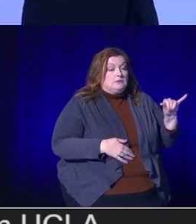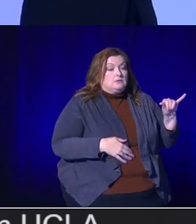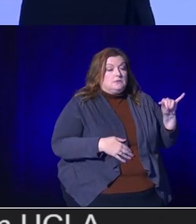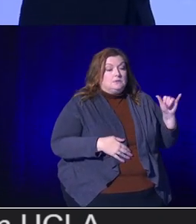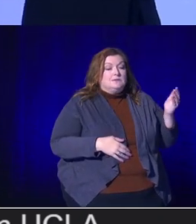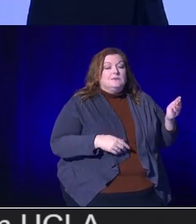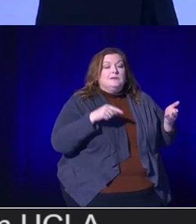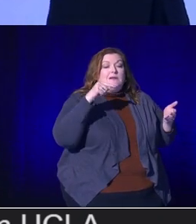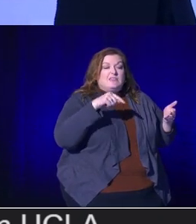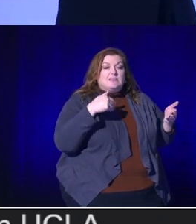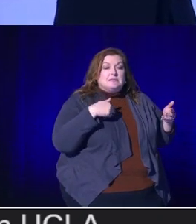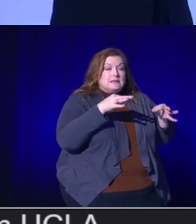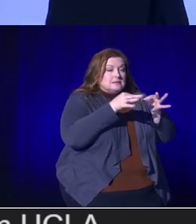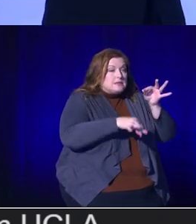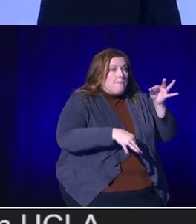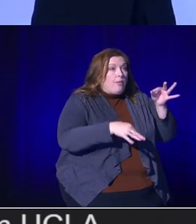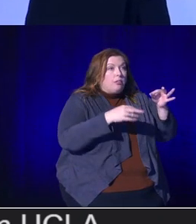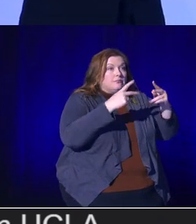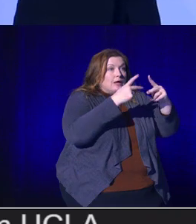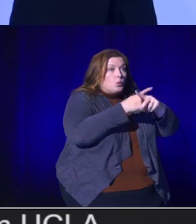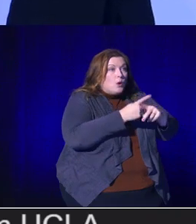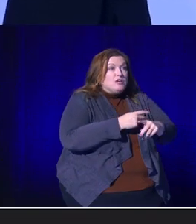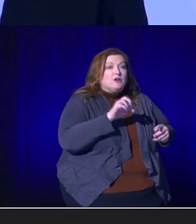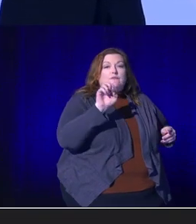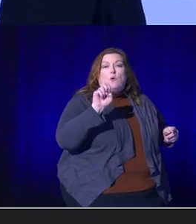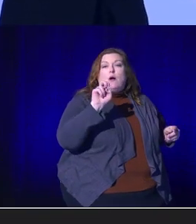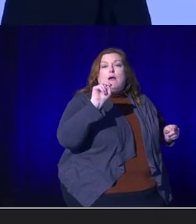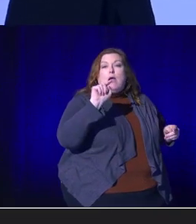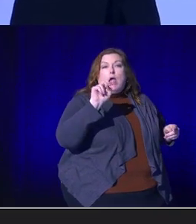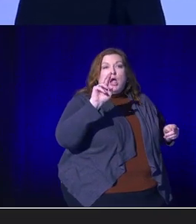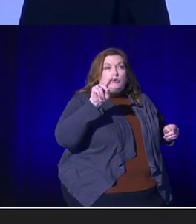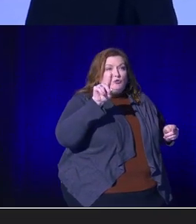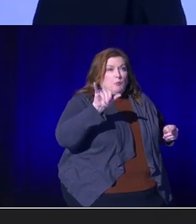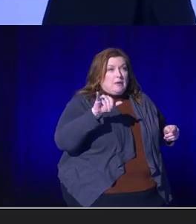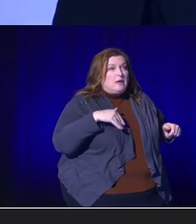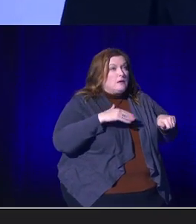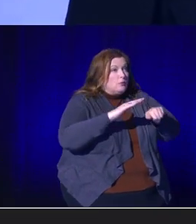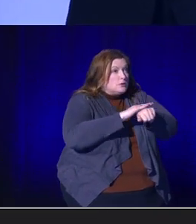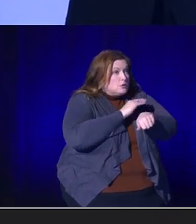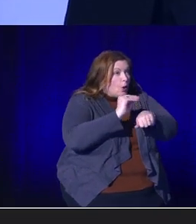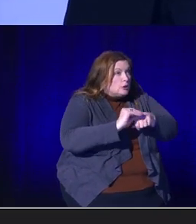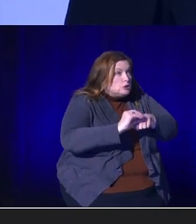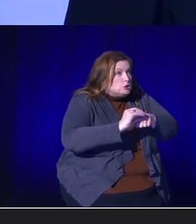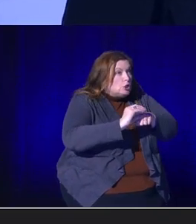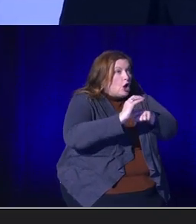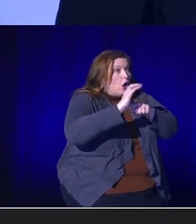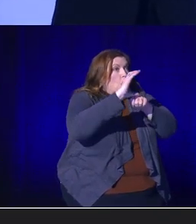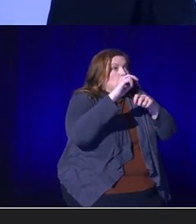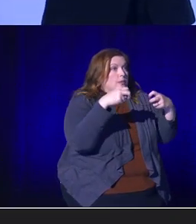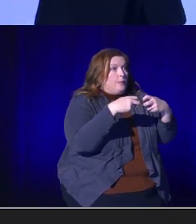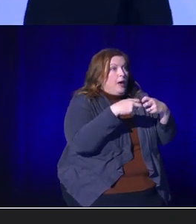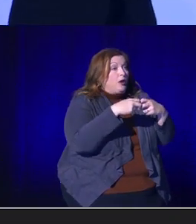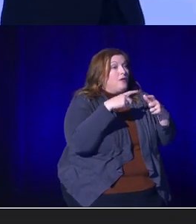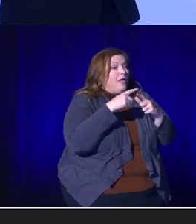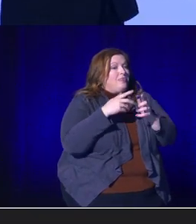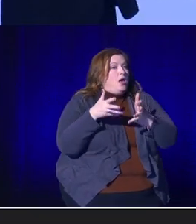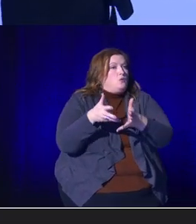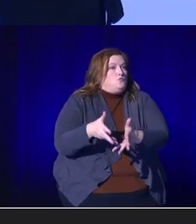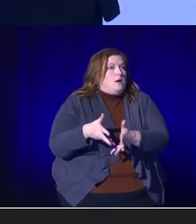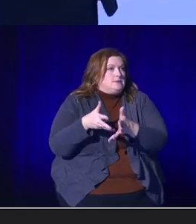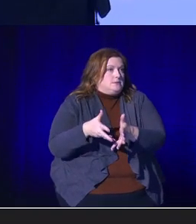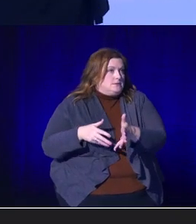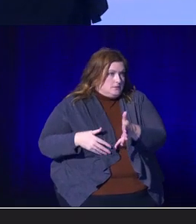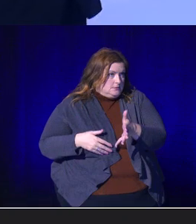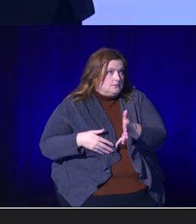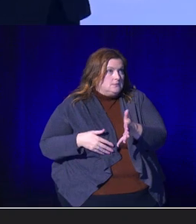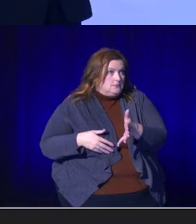entropy equation. And what we do is we slowly charge the battery and then rest the battery and change